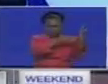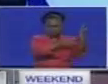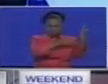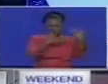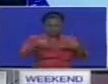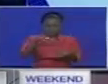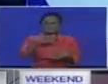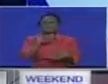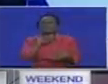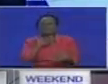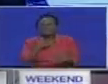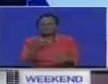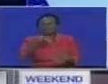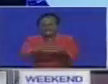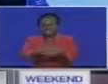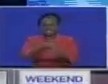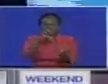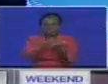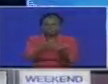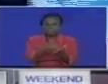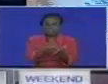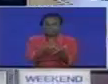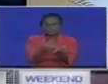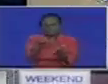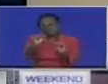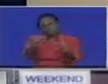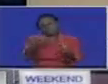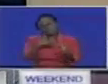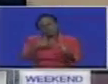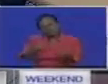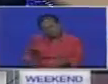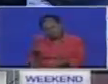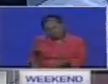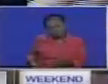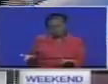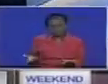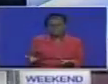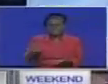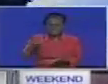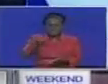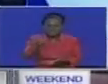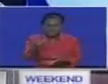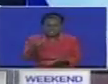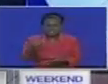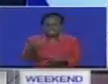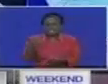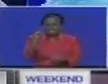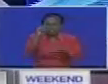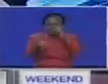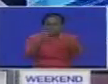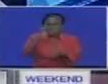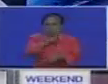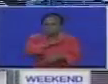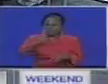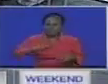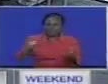wanted to occupy some positions. Okay. They could have carried the papers in their pockets, and which I think they did. Right. So that you can't blame on the board.